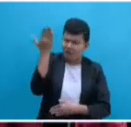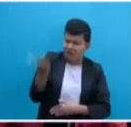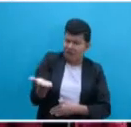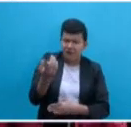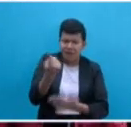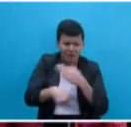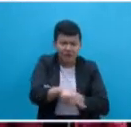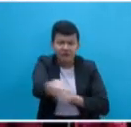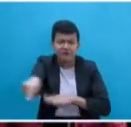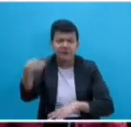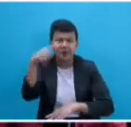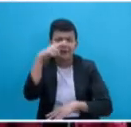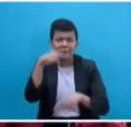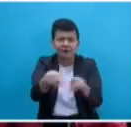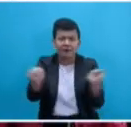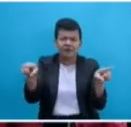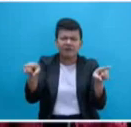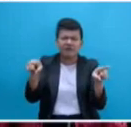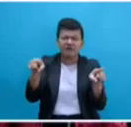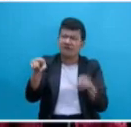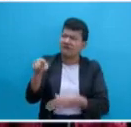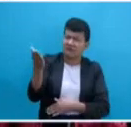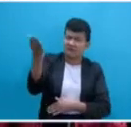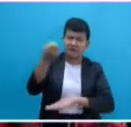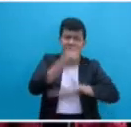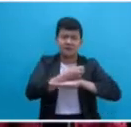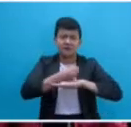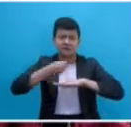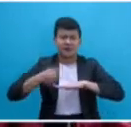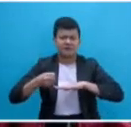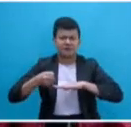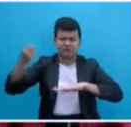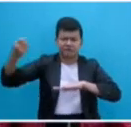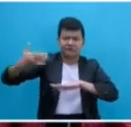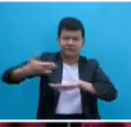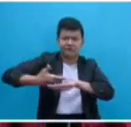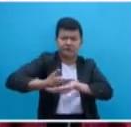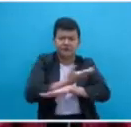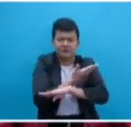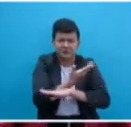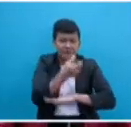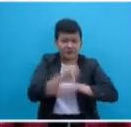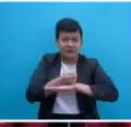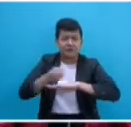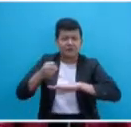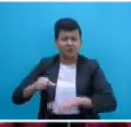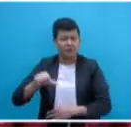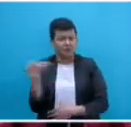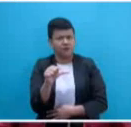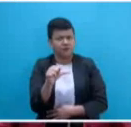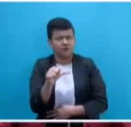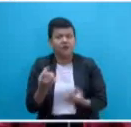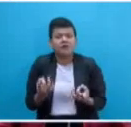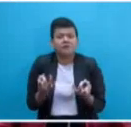government's propaganda machine, and the government should have given him the free hand to deliver to the nation a message he was